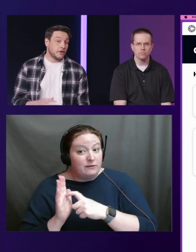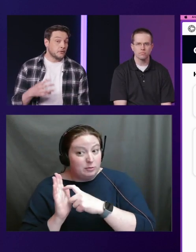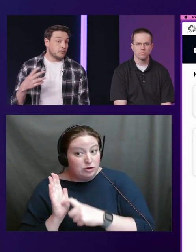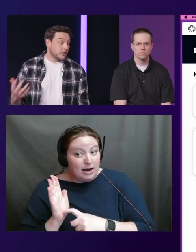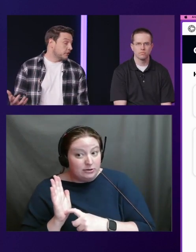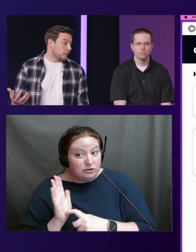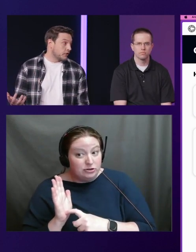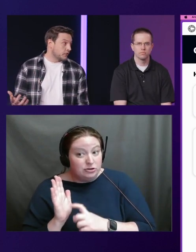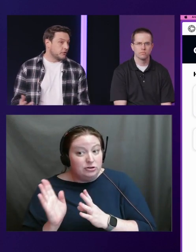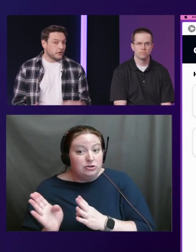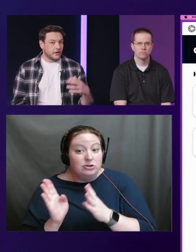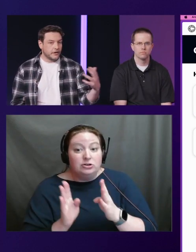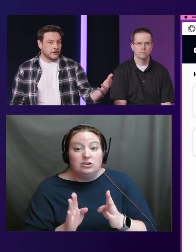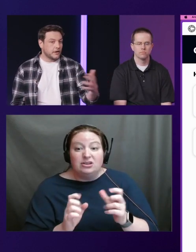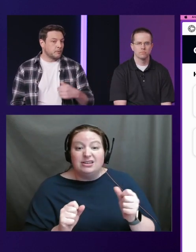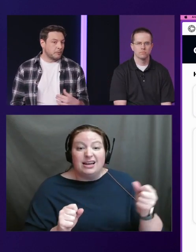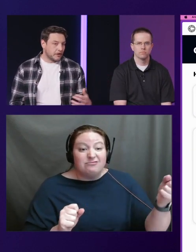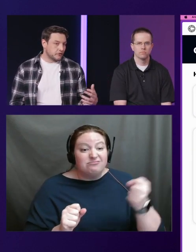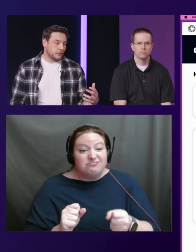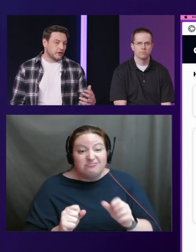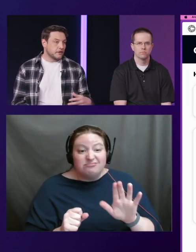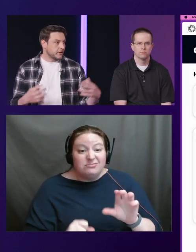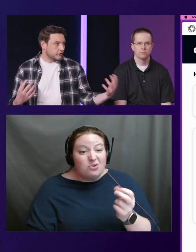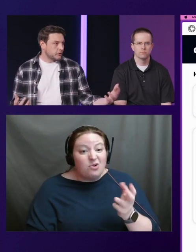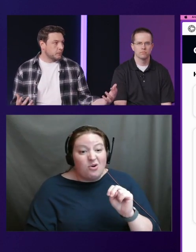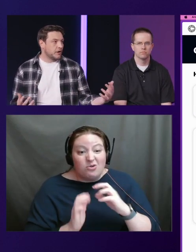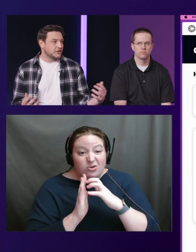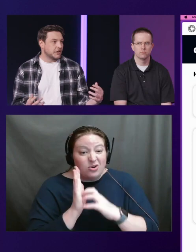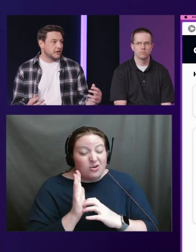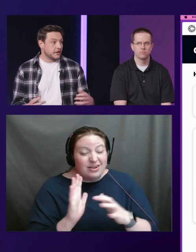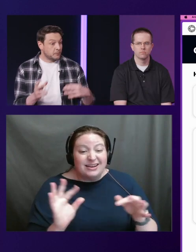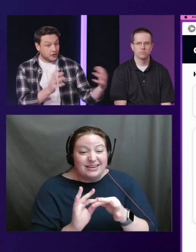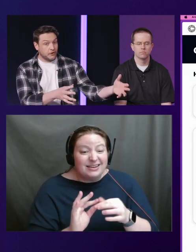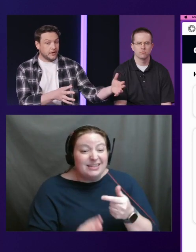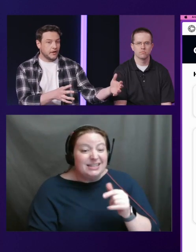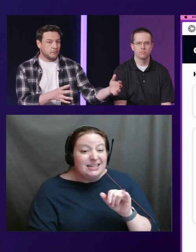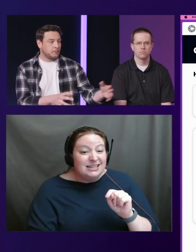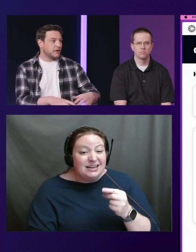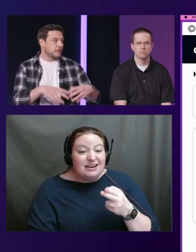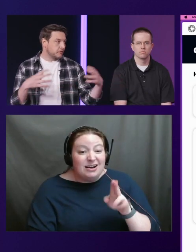You can also bring in your own code, so you can connect to GitHub repository, link it to a new project, keep